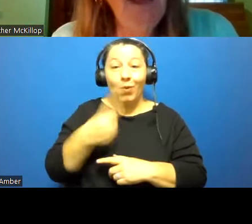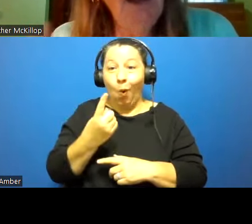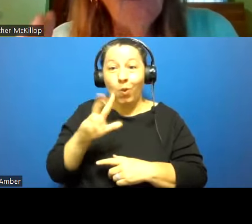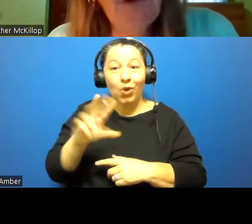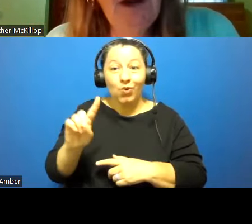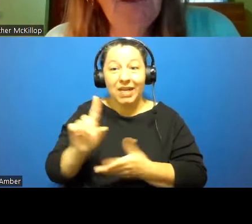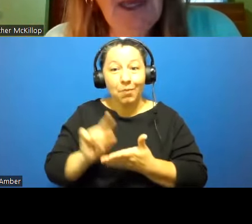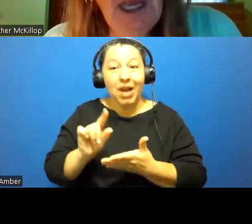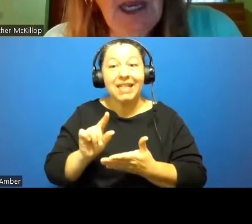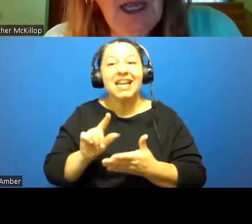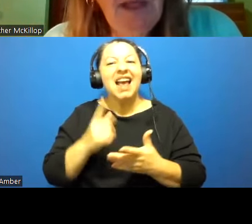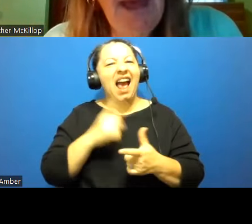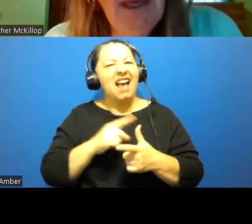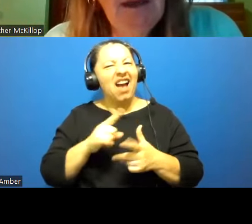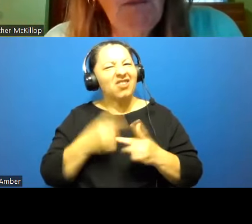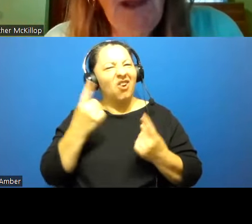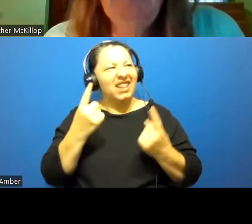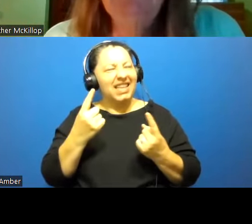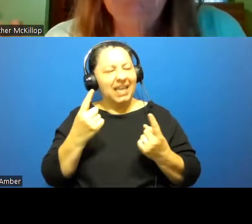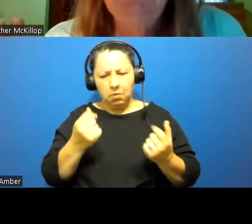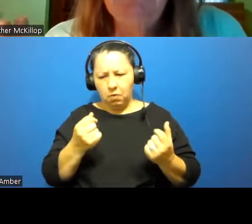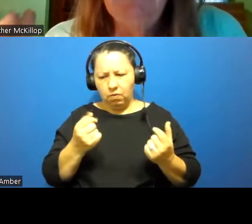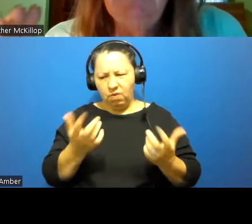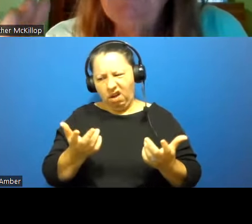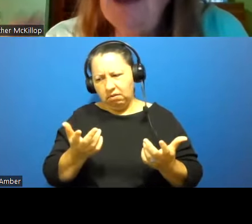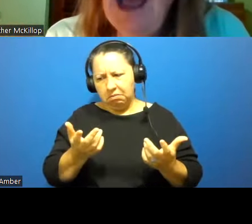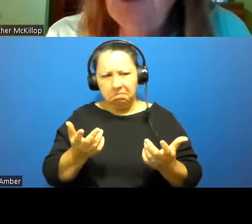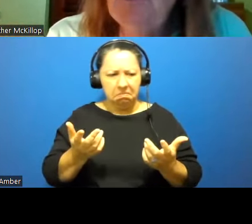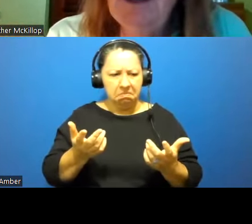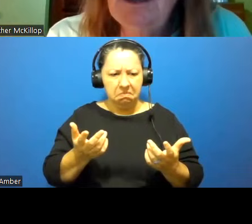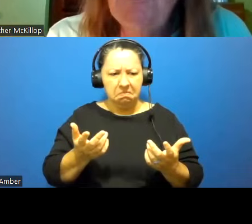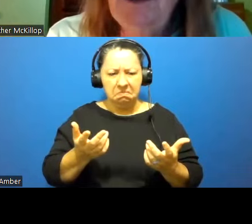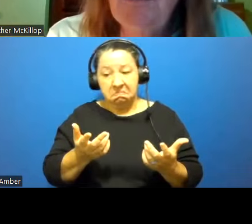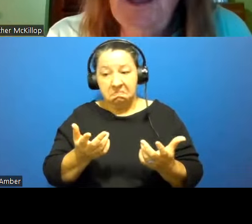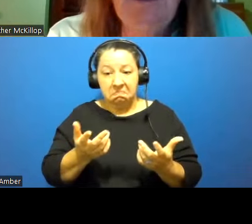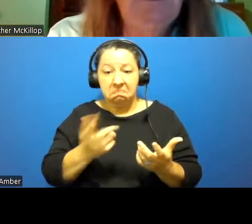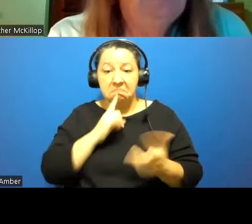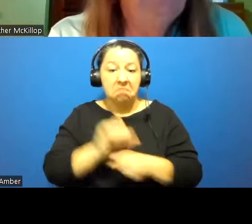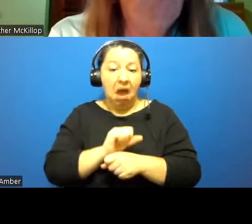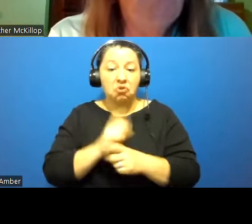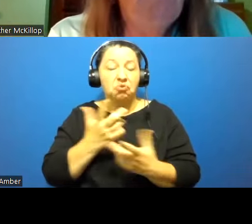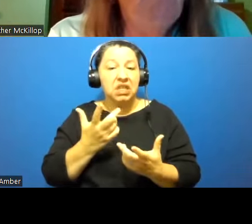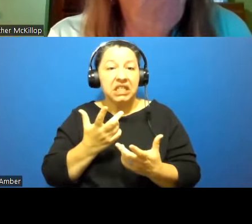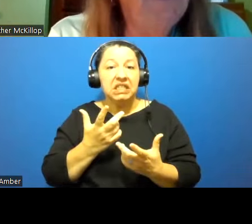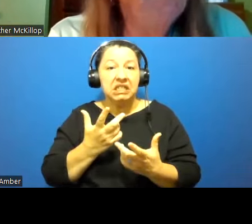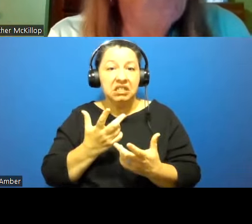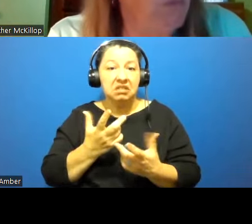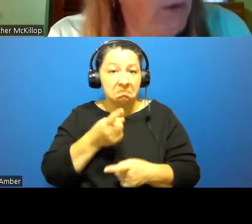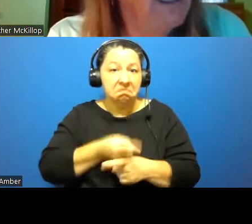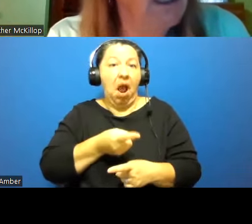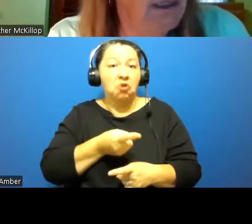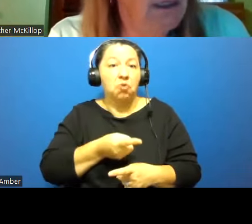And then I started thinking that, well, it's an accurate 3D print. So what